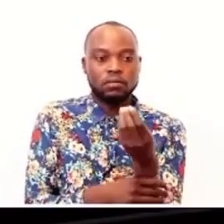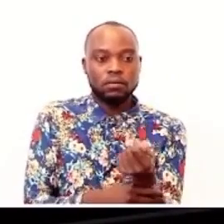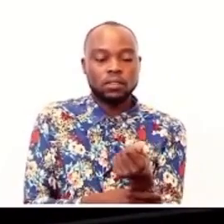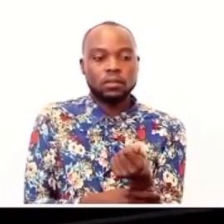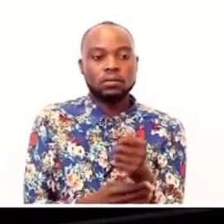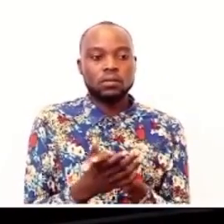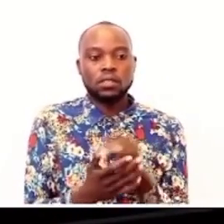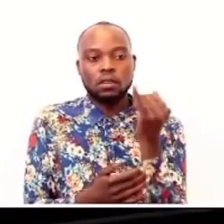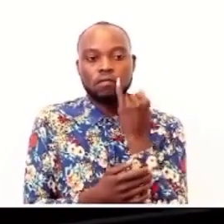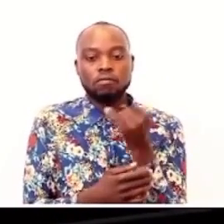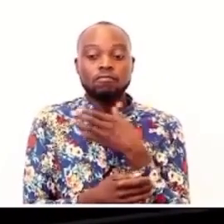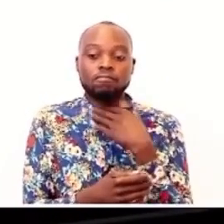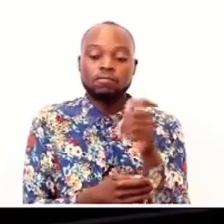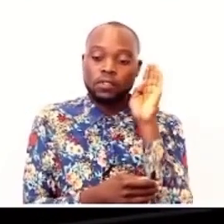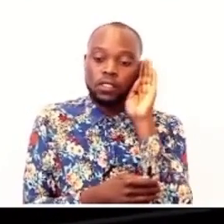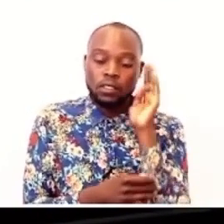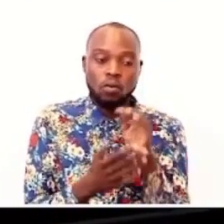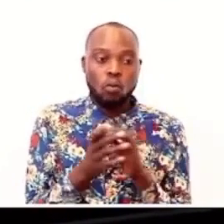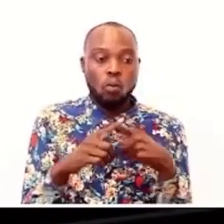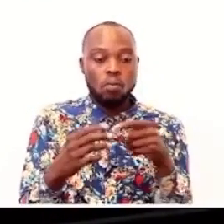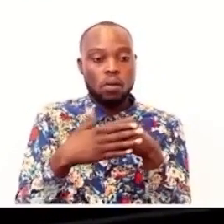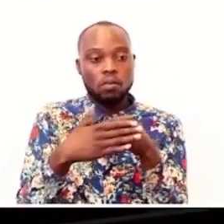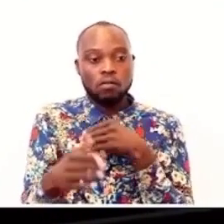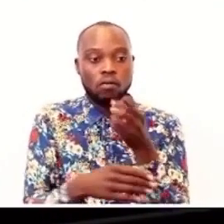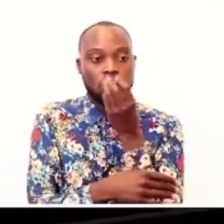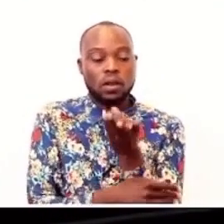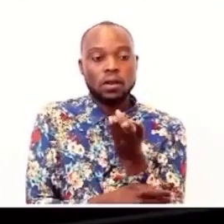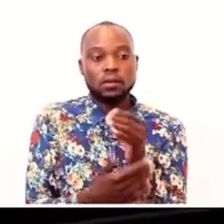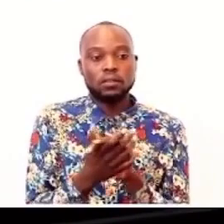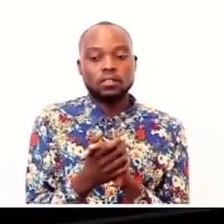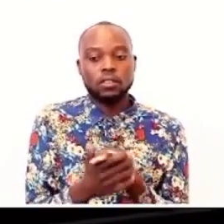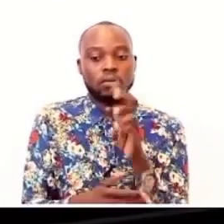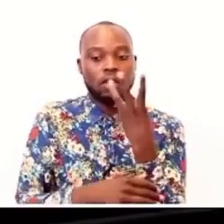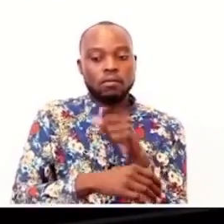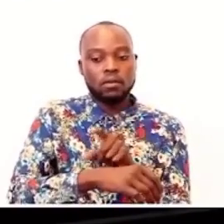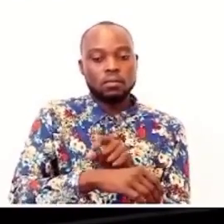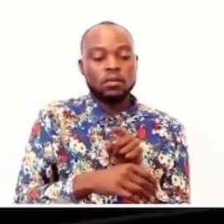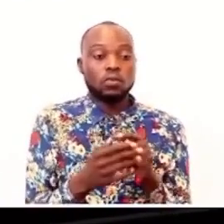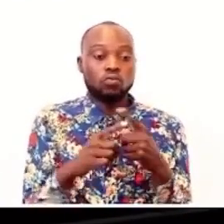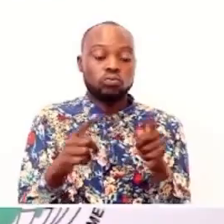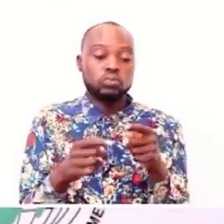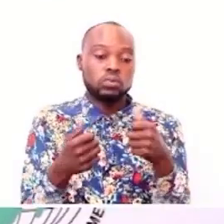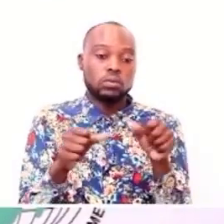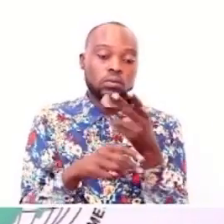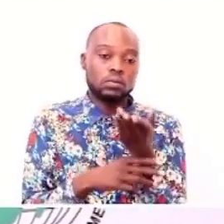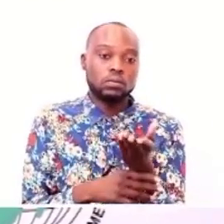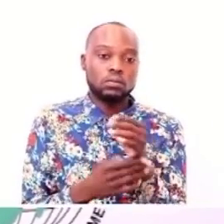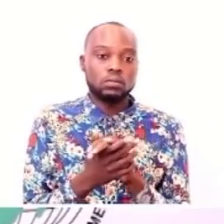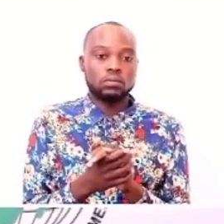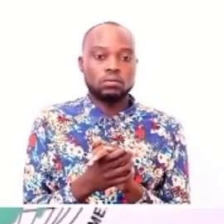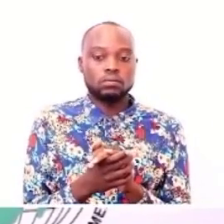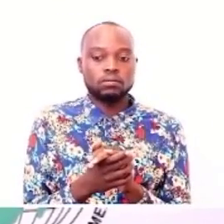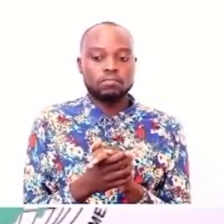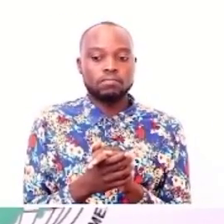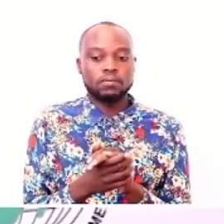for mitigation and adaptation. And just before I respond on my 3 minutes, to also emphasize on the fact that climate